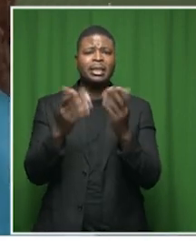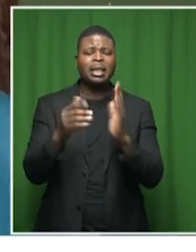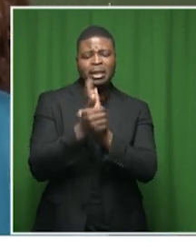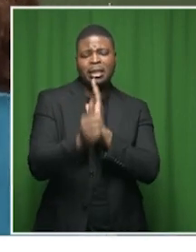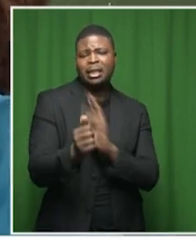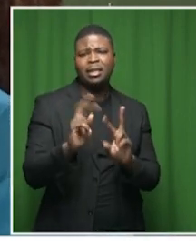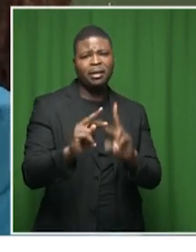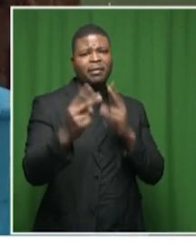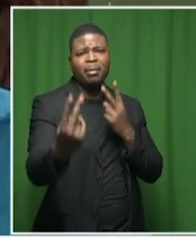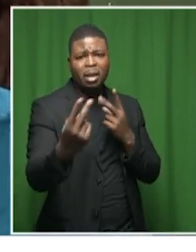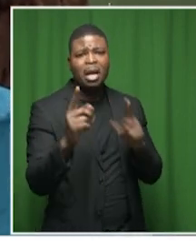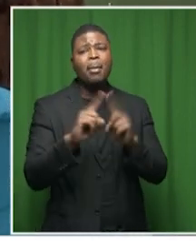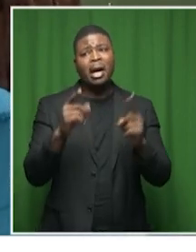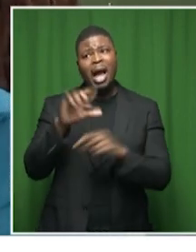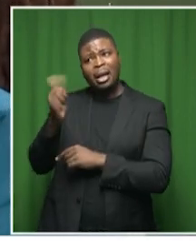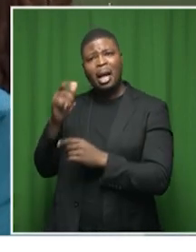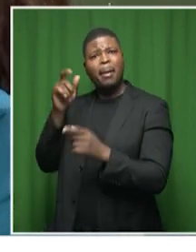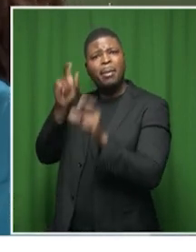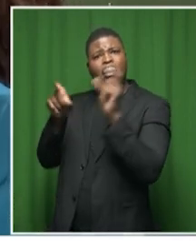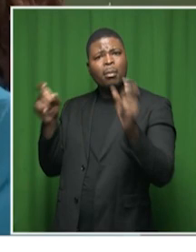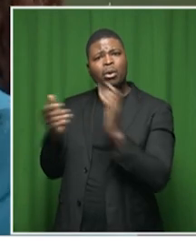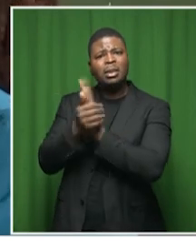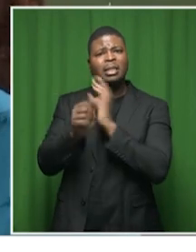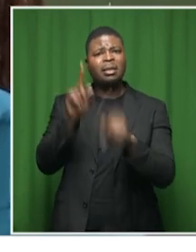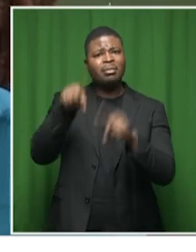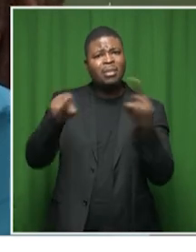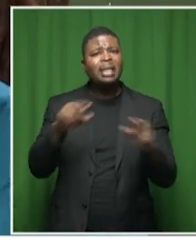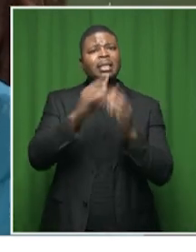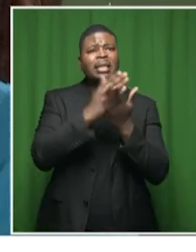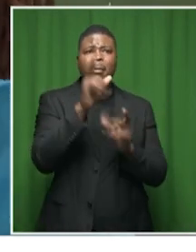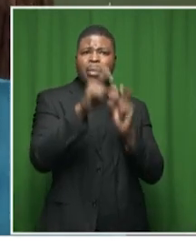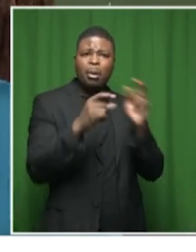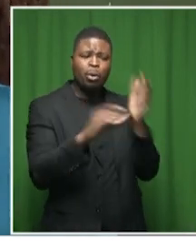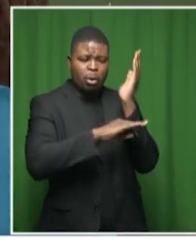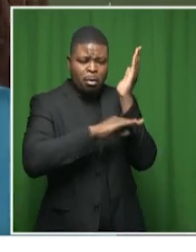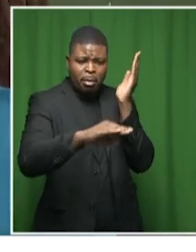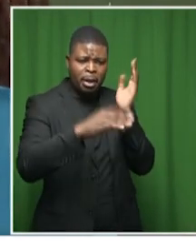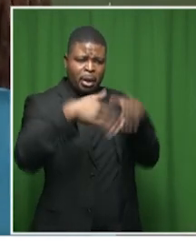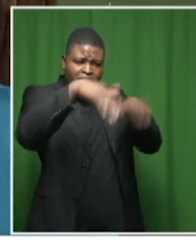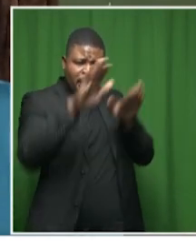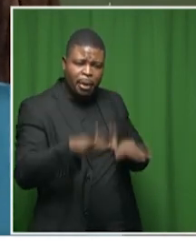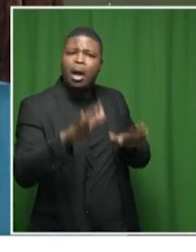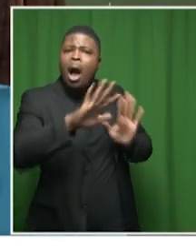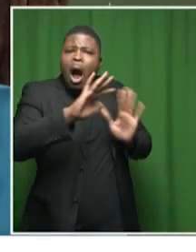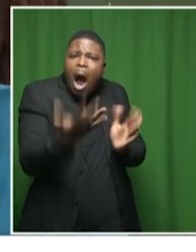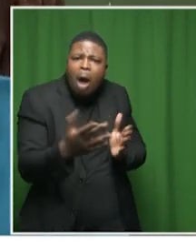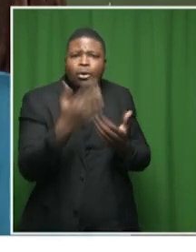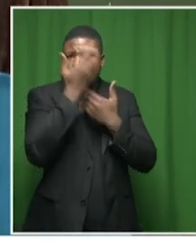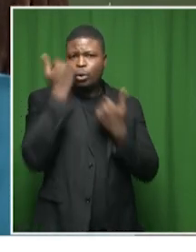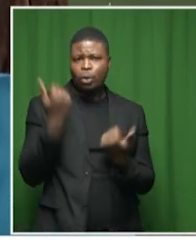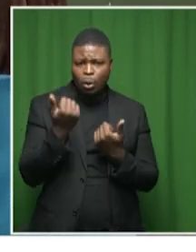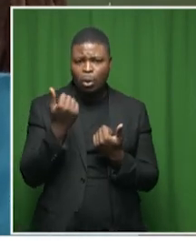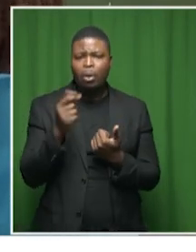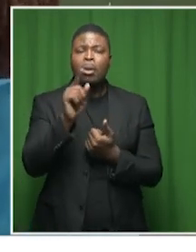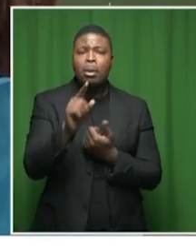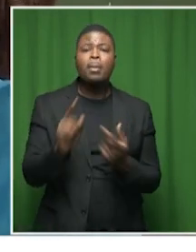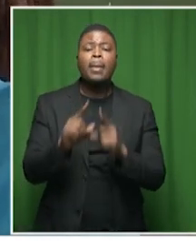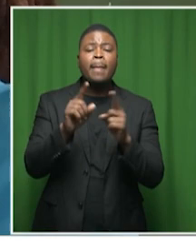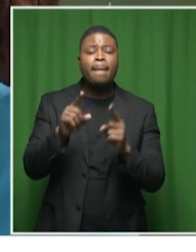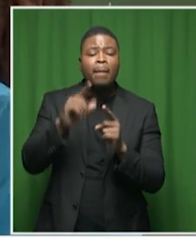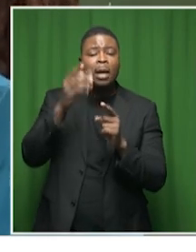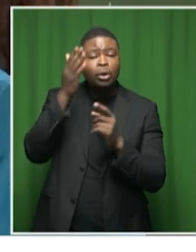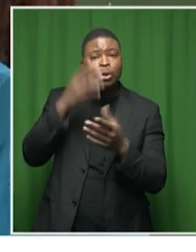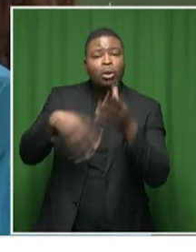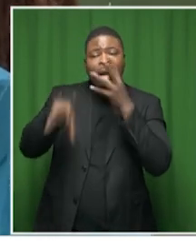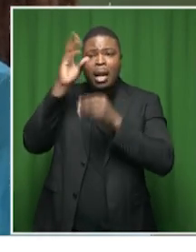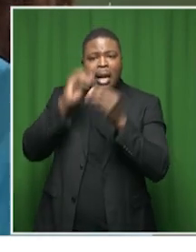skill on its own. To do a bed and in the hospitality industry, what else is to be a